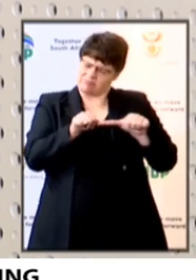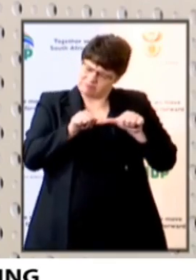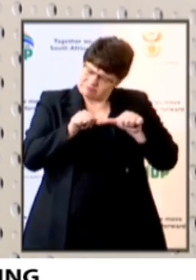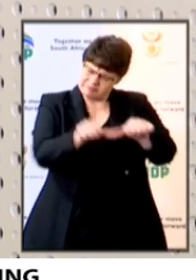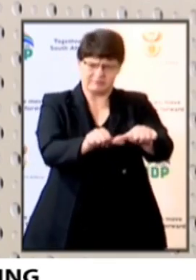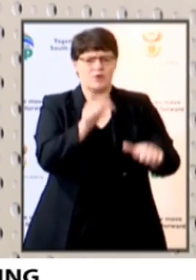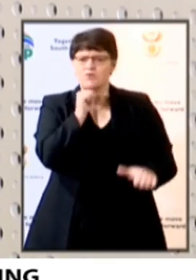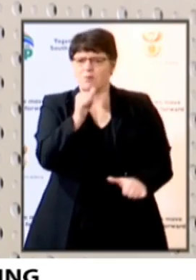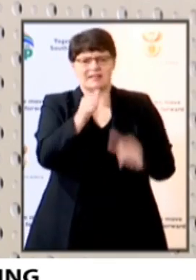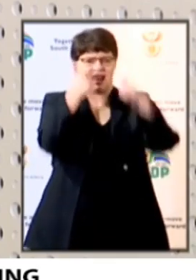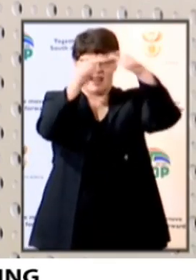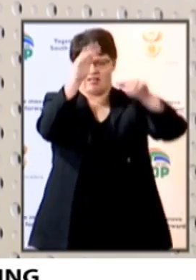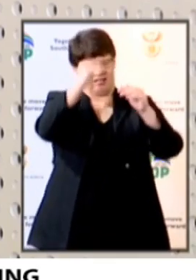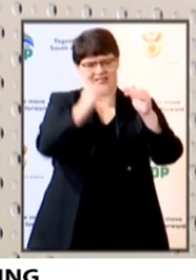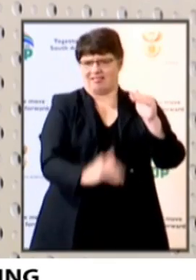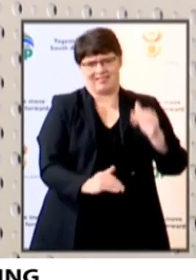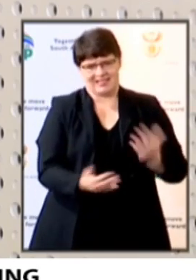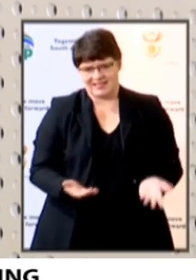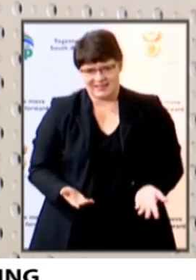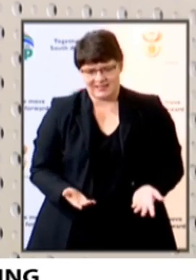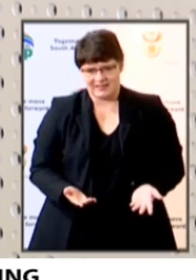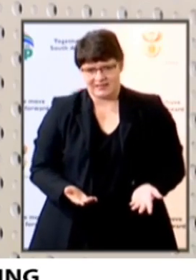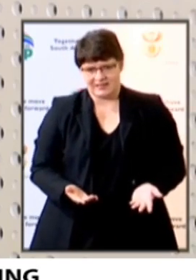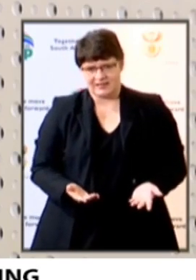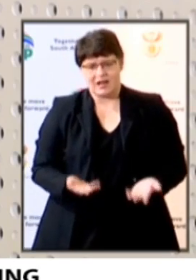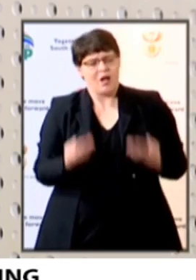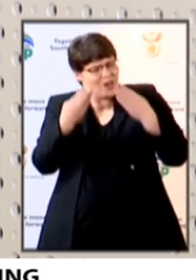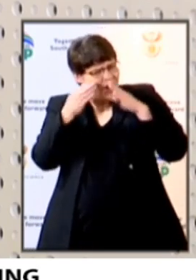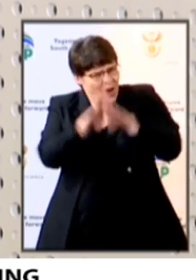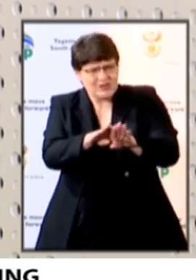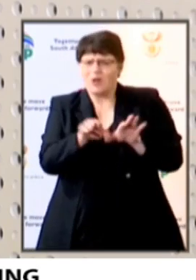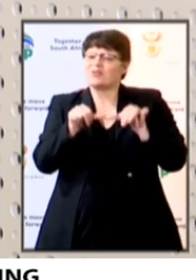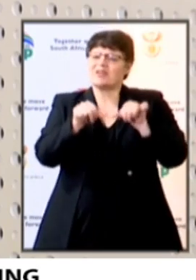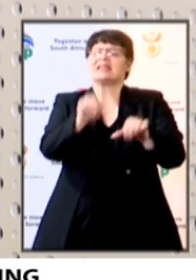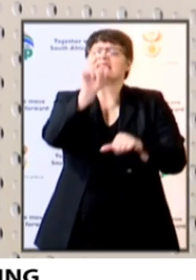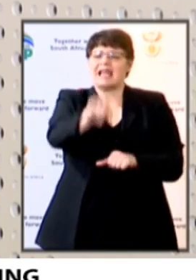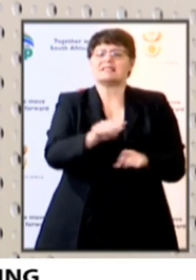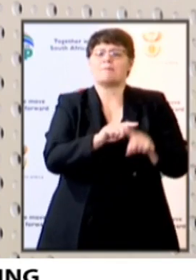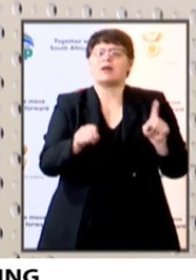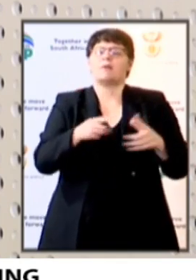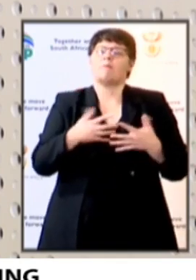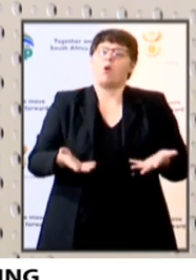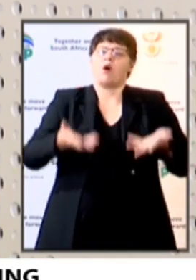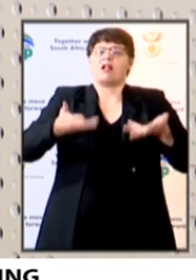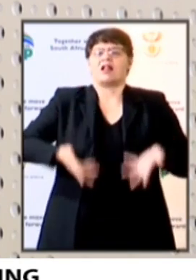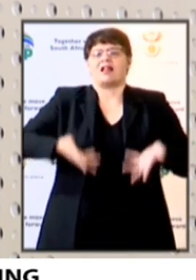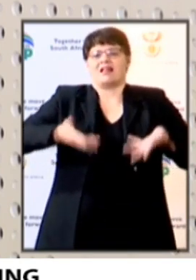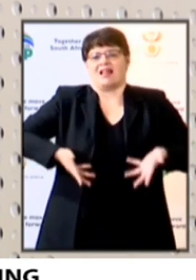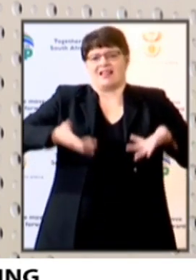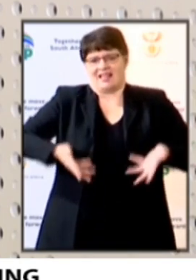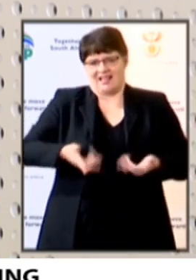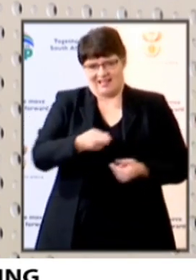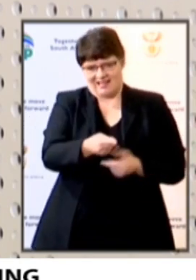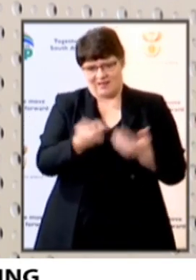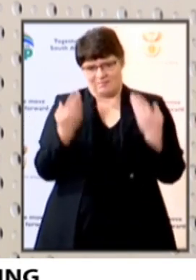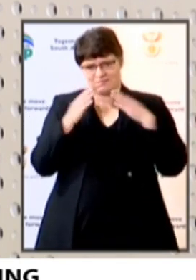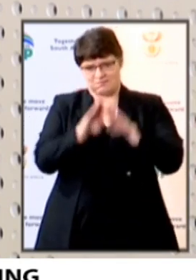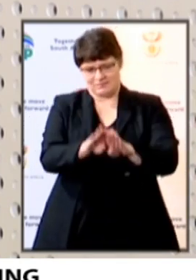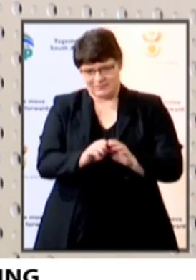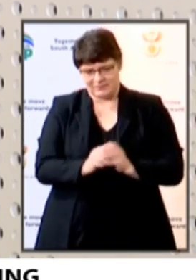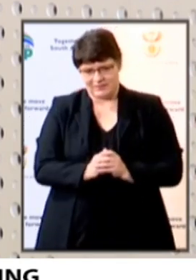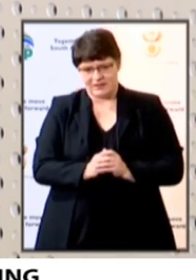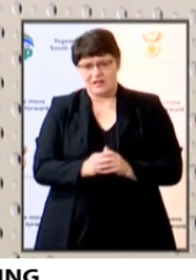we understand that it's still a lockdown, but an easier lockdown. So things